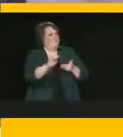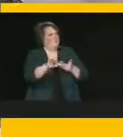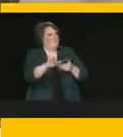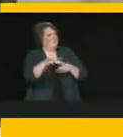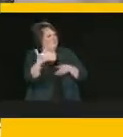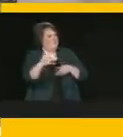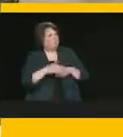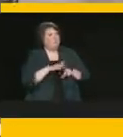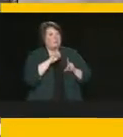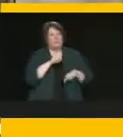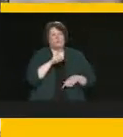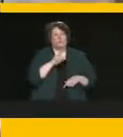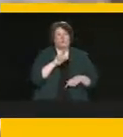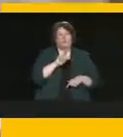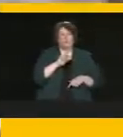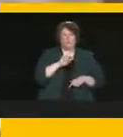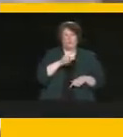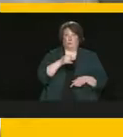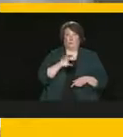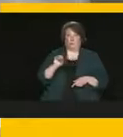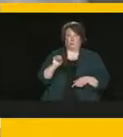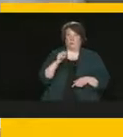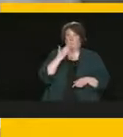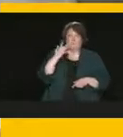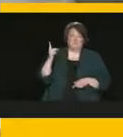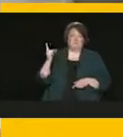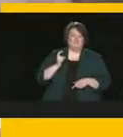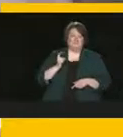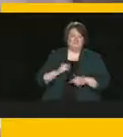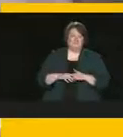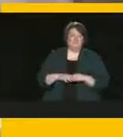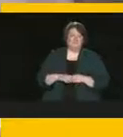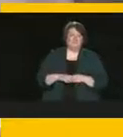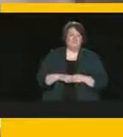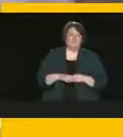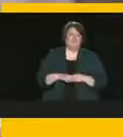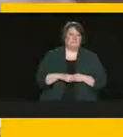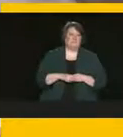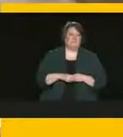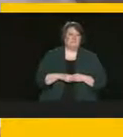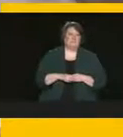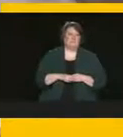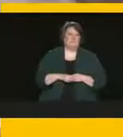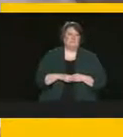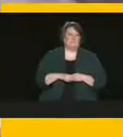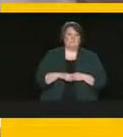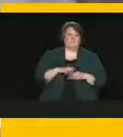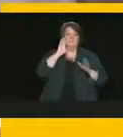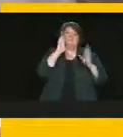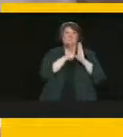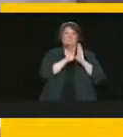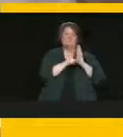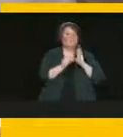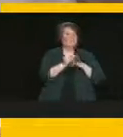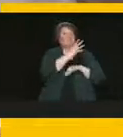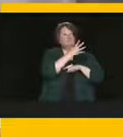for the question. Answer. The slides are still in force because